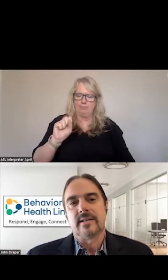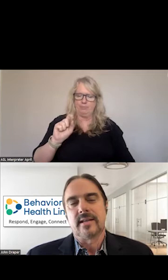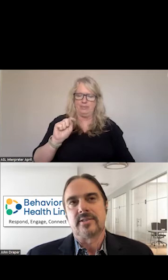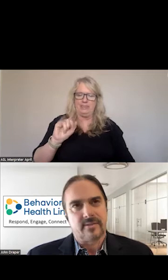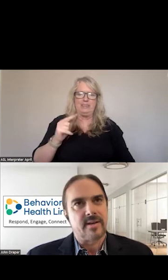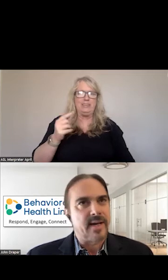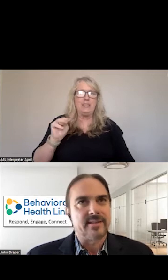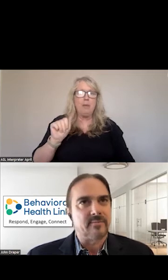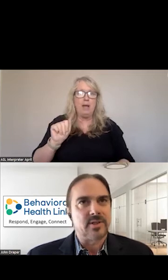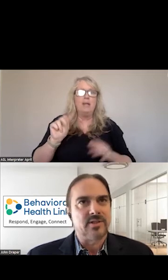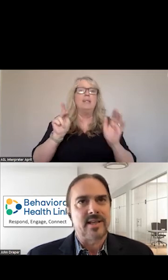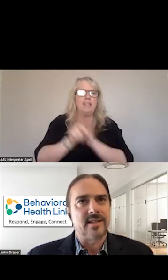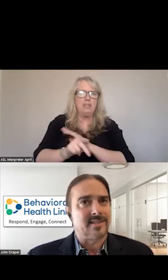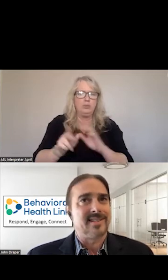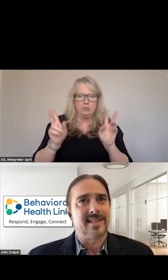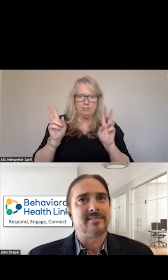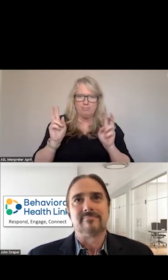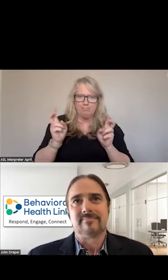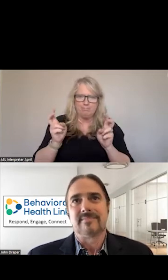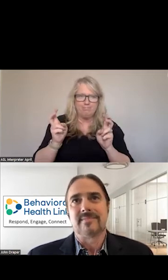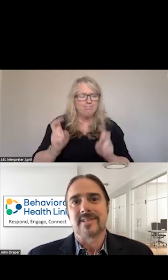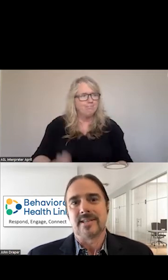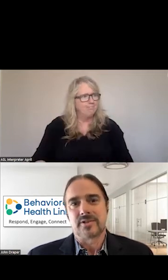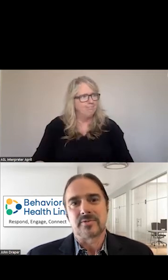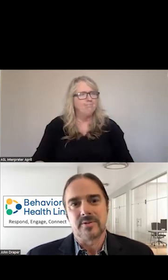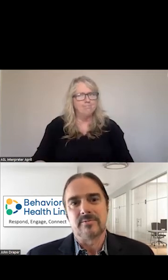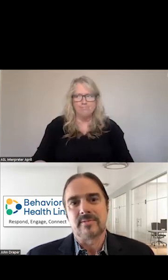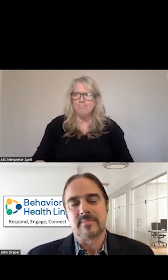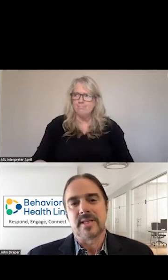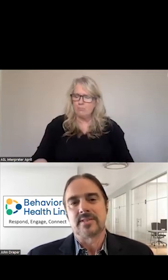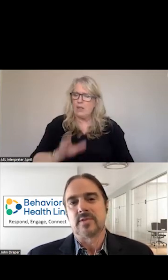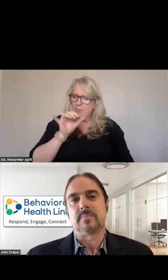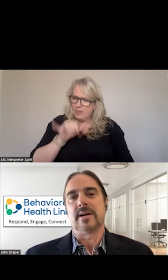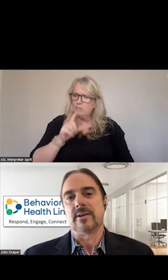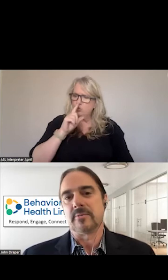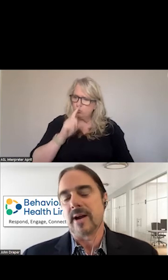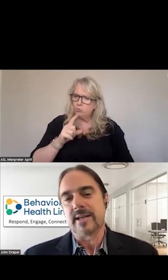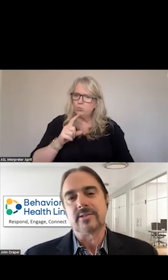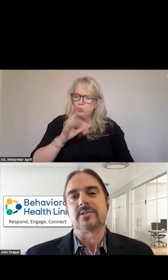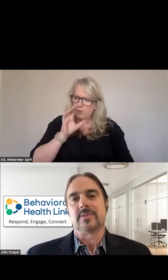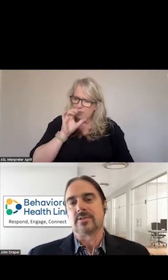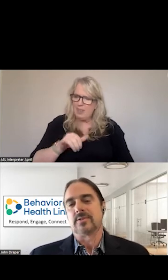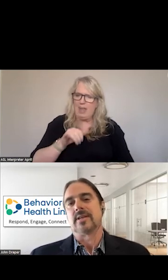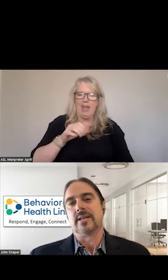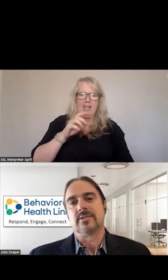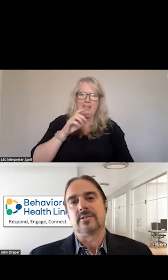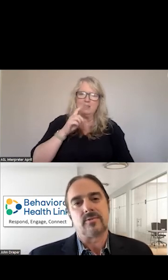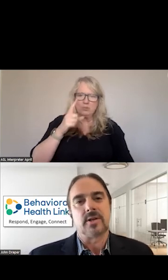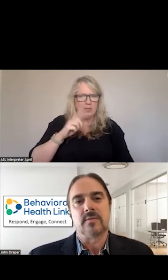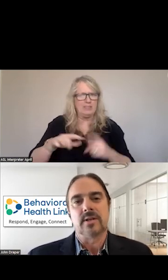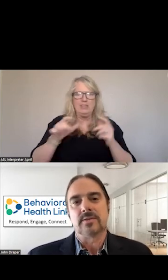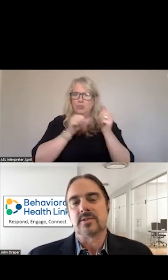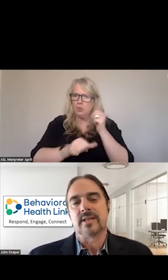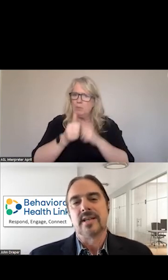And as I thought about that, when she said it, I said, yeah, that is true. Deaths of despair on the rise, suicides and